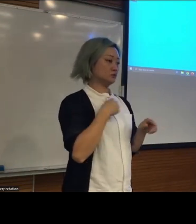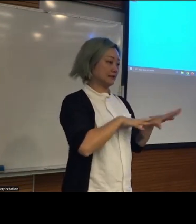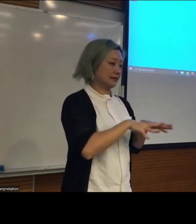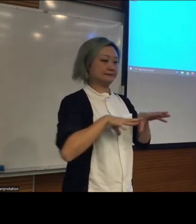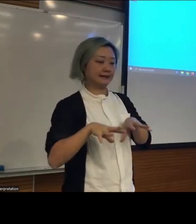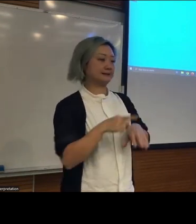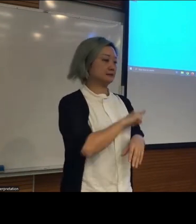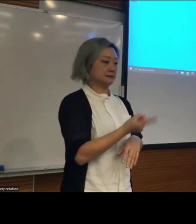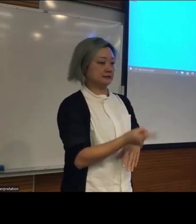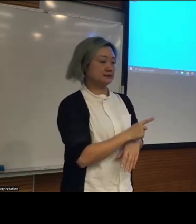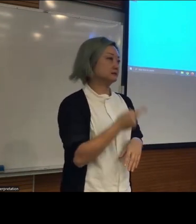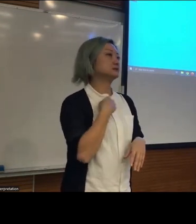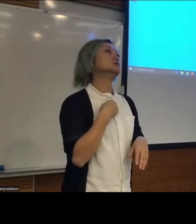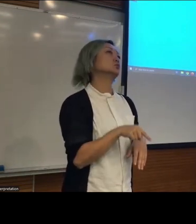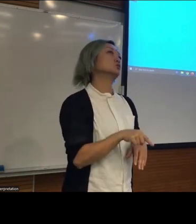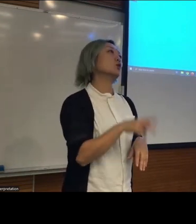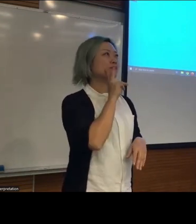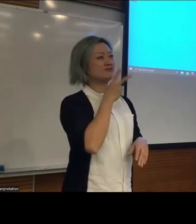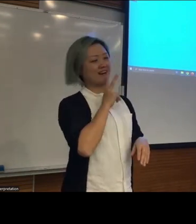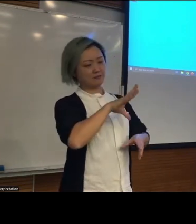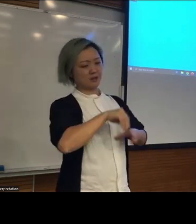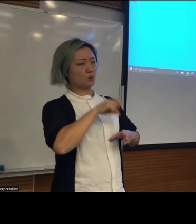So it is